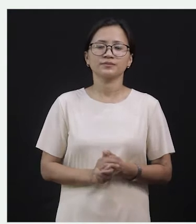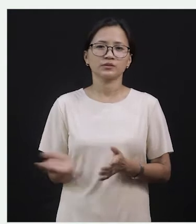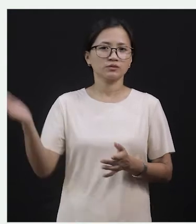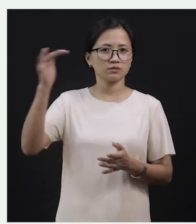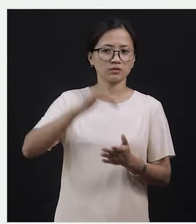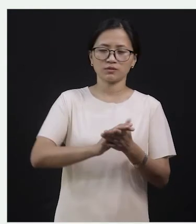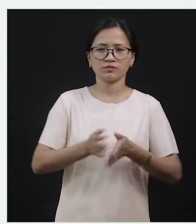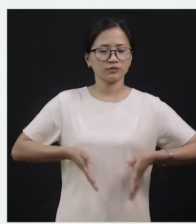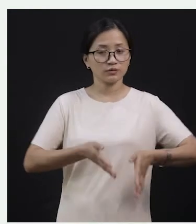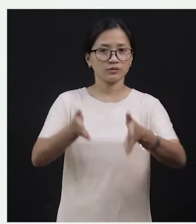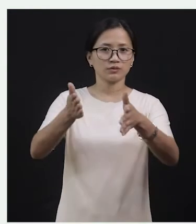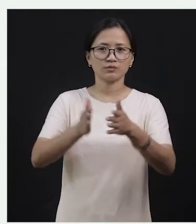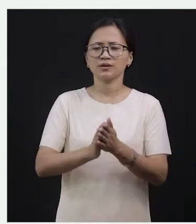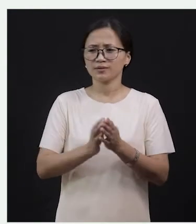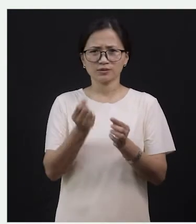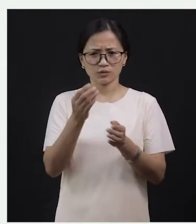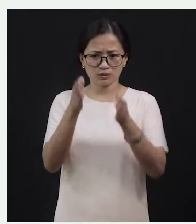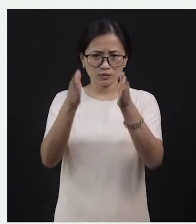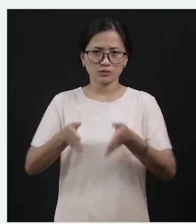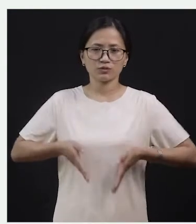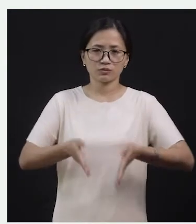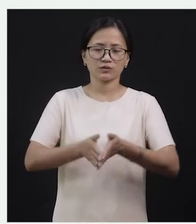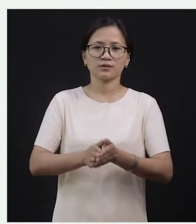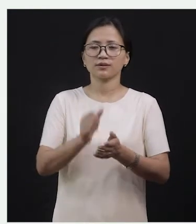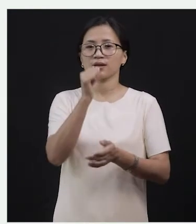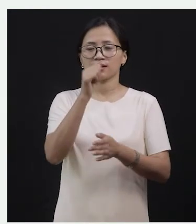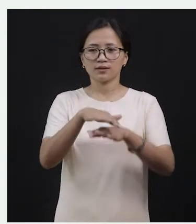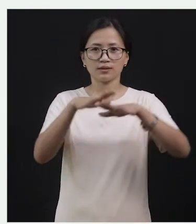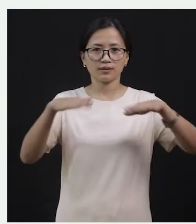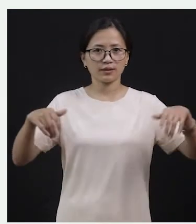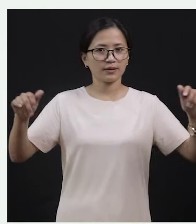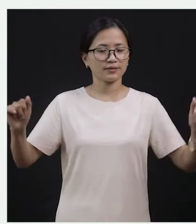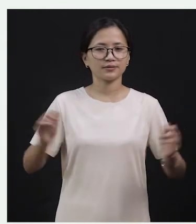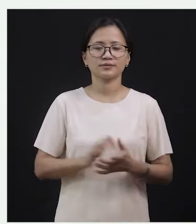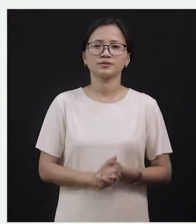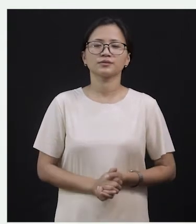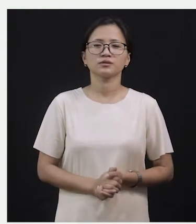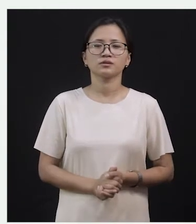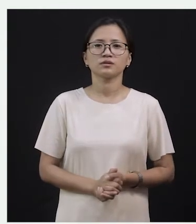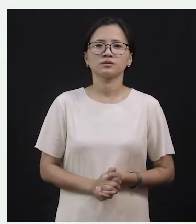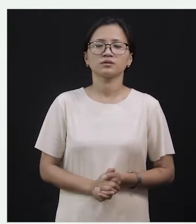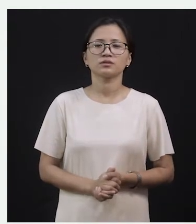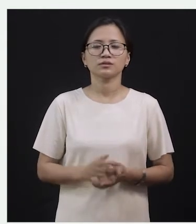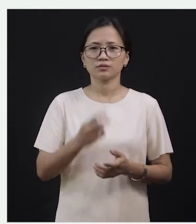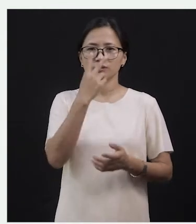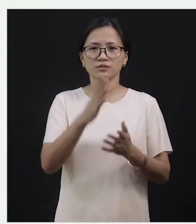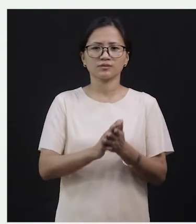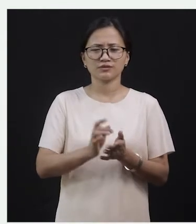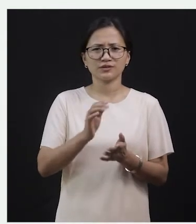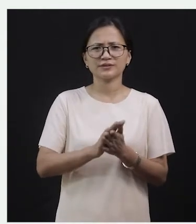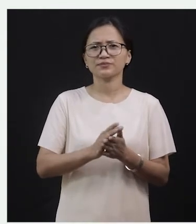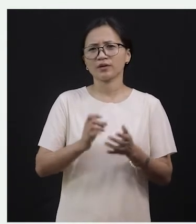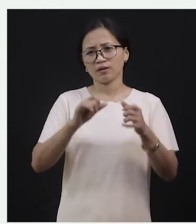comes from rivers, streams, and lakes. So this ocean water is considered as very